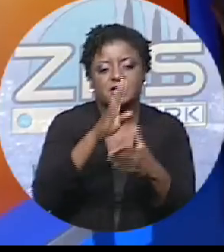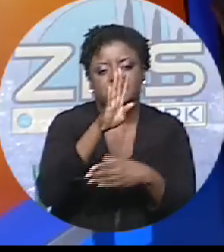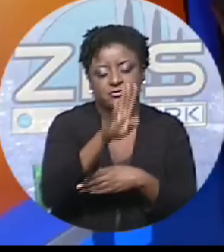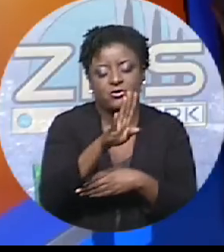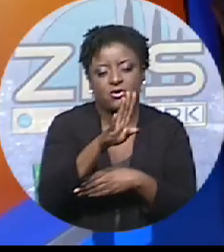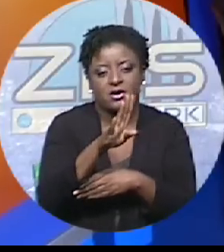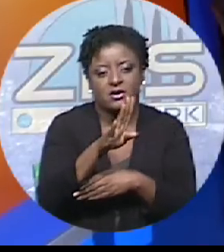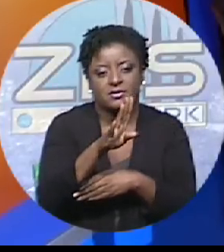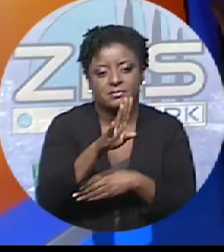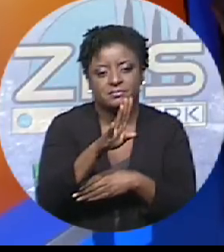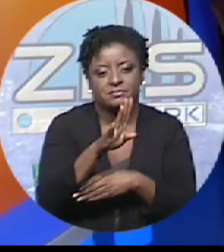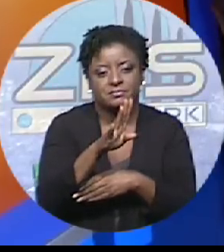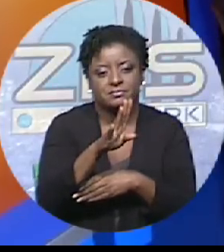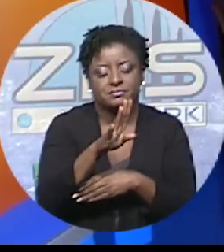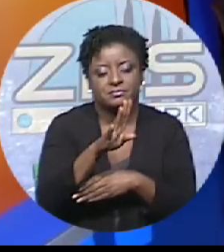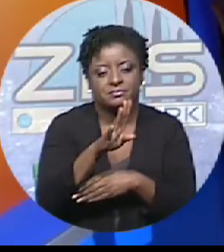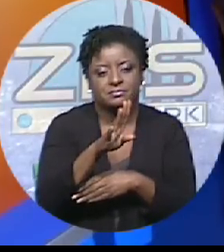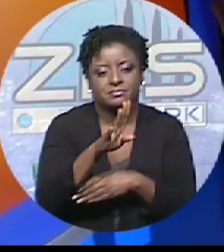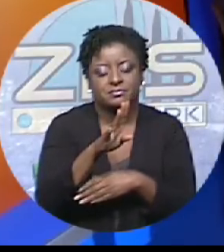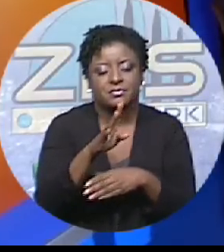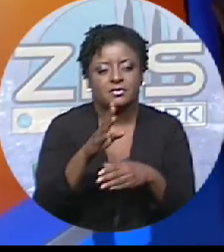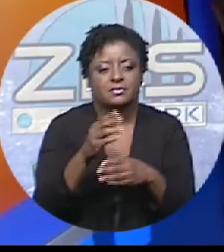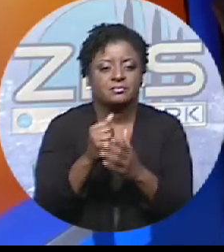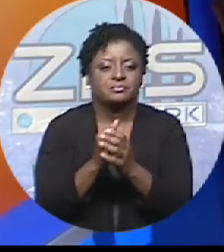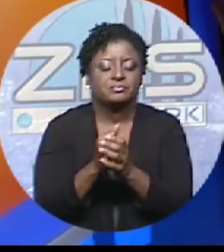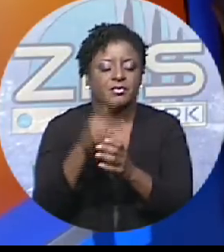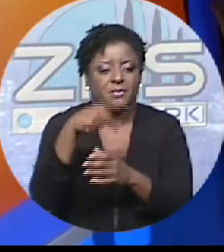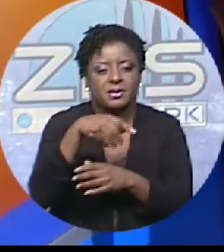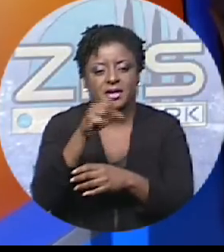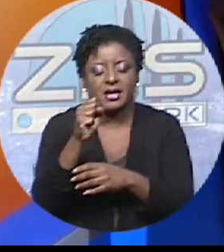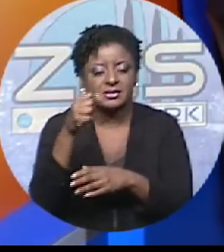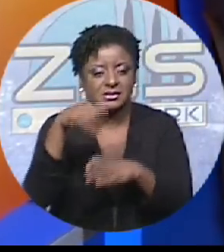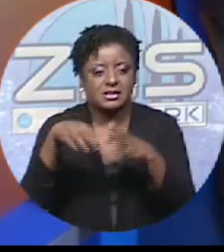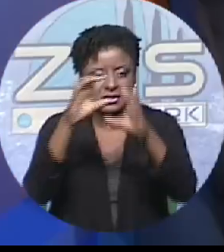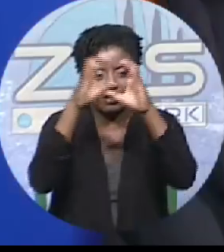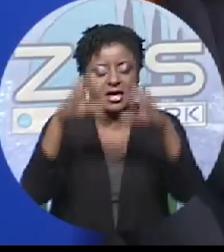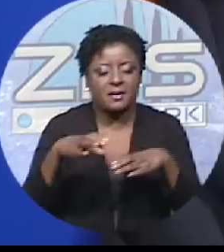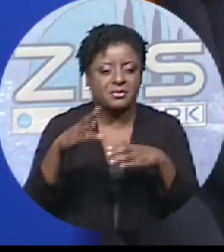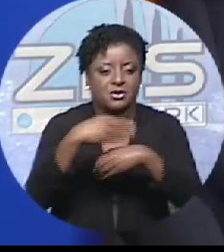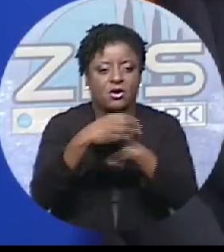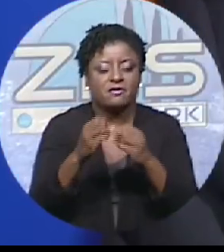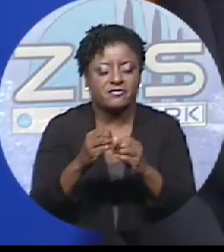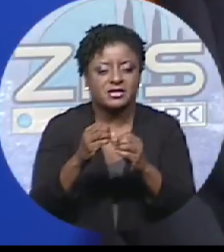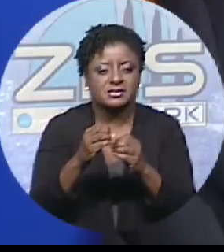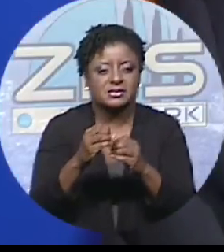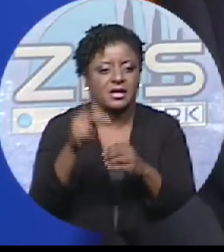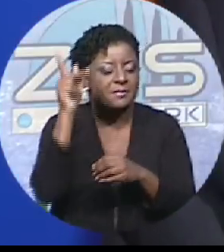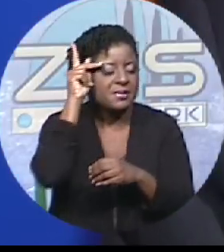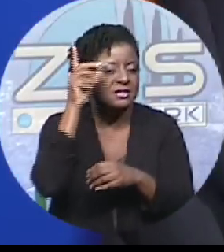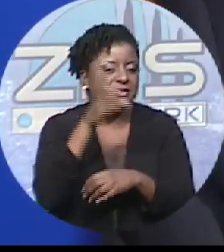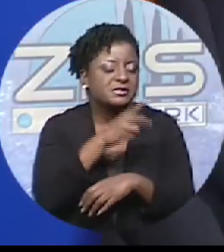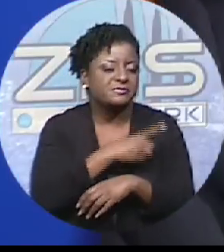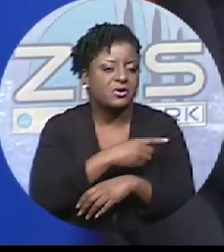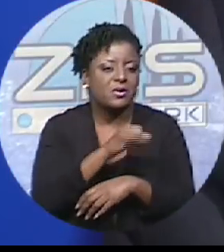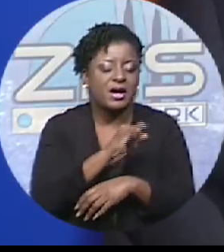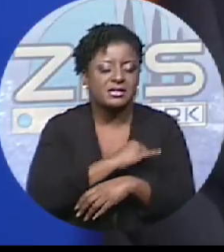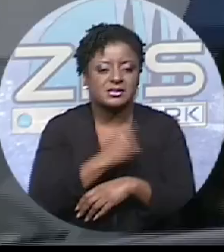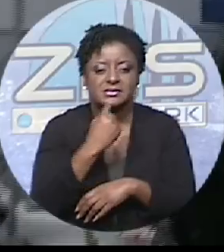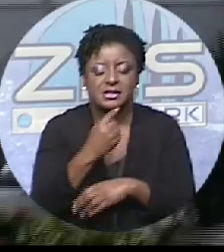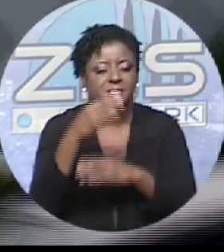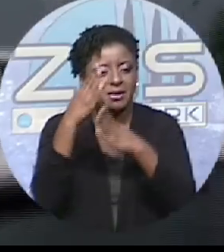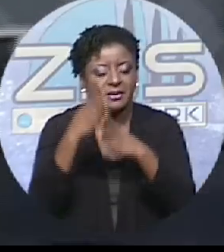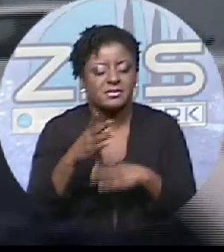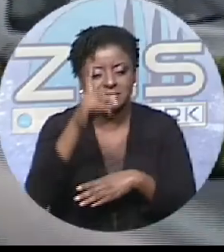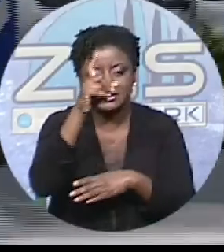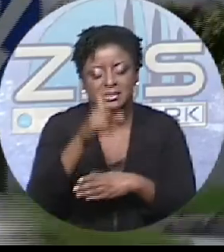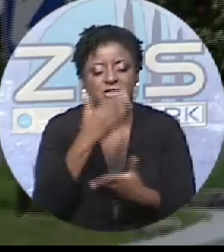Permanent Secretary in the Cabinet Office with responsibility for national health insurance, Peter DeVoe Isaac, stressed that Bahamians are in need of